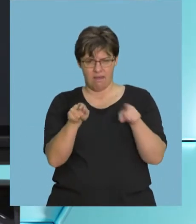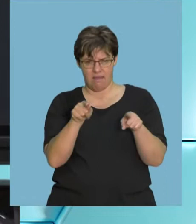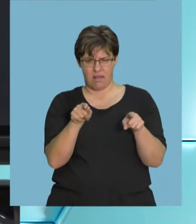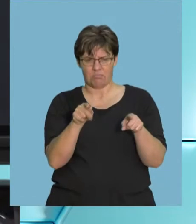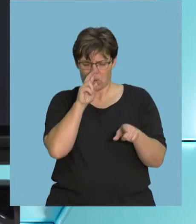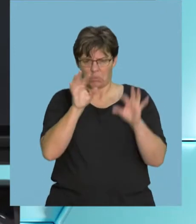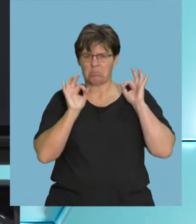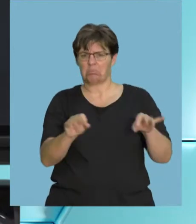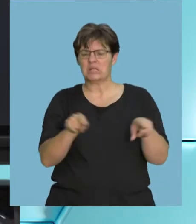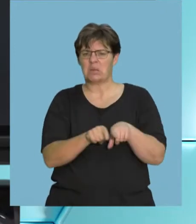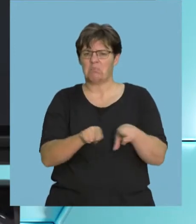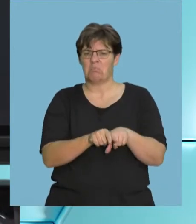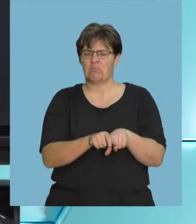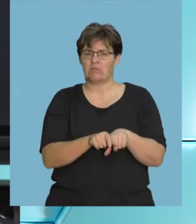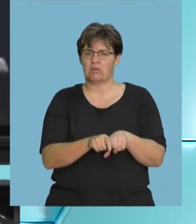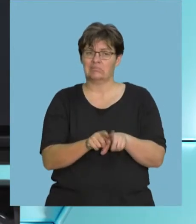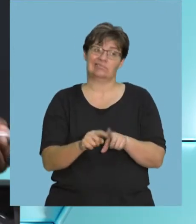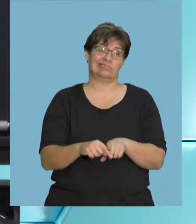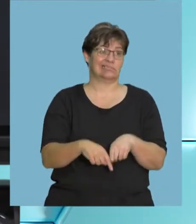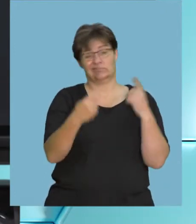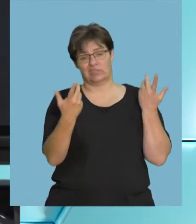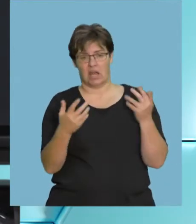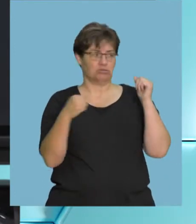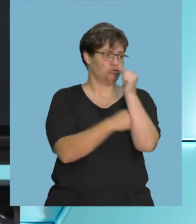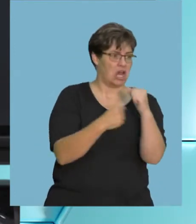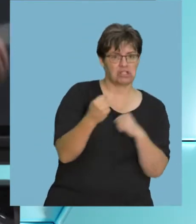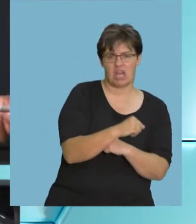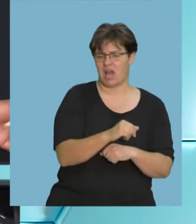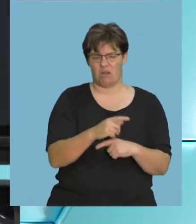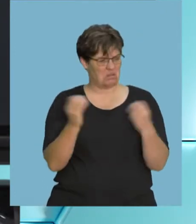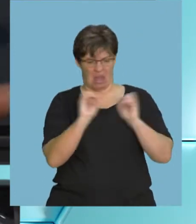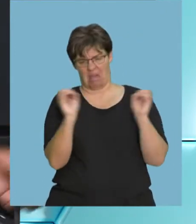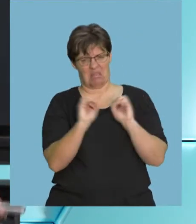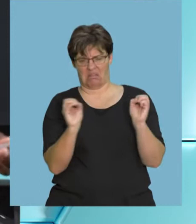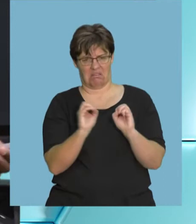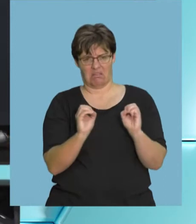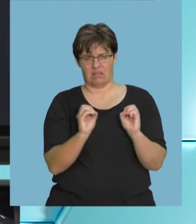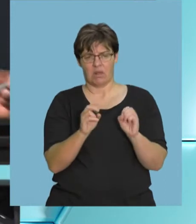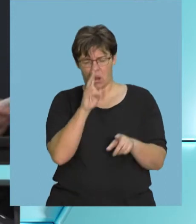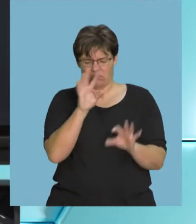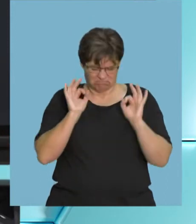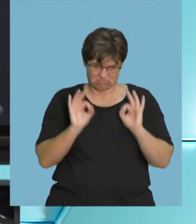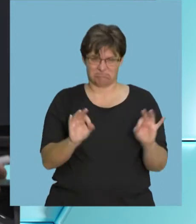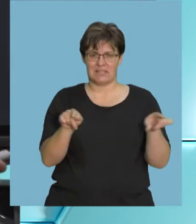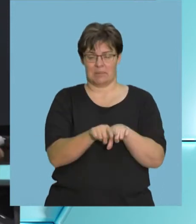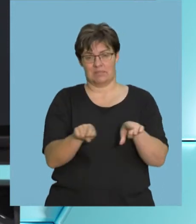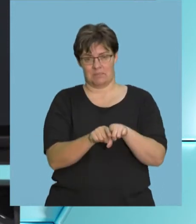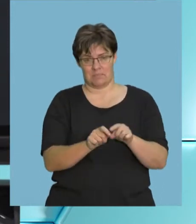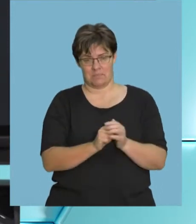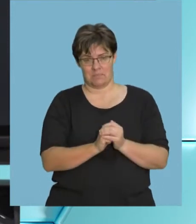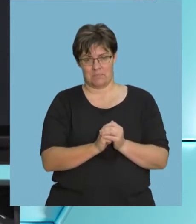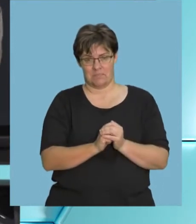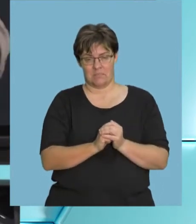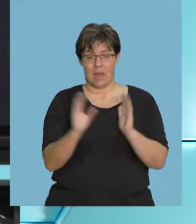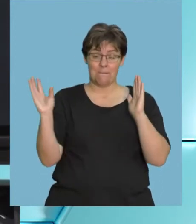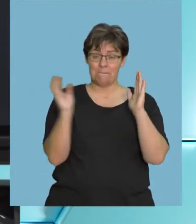they actually look the same. Nothing distinguishes in terms of structurally or otherwise. It means they look the same. So